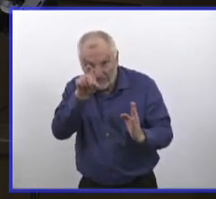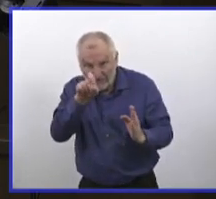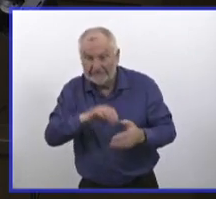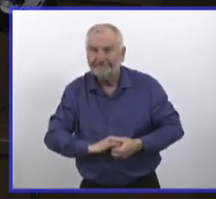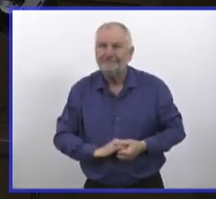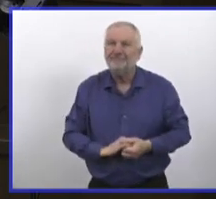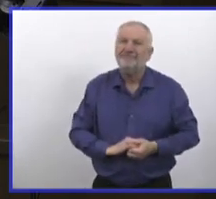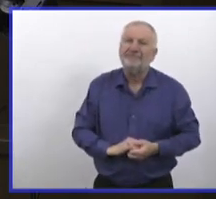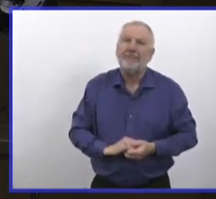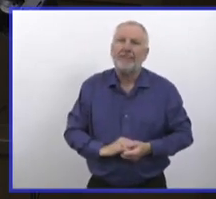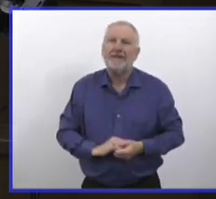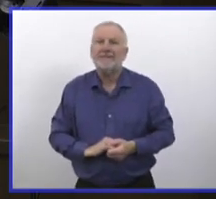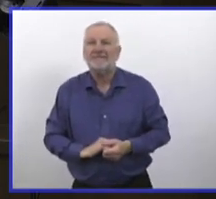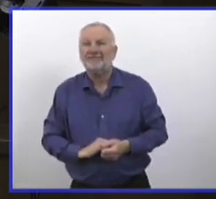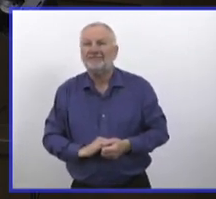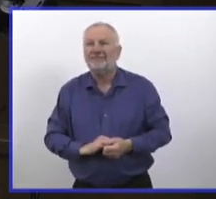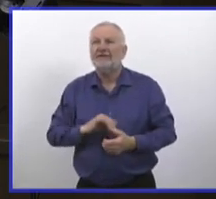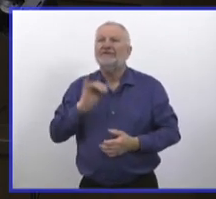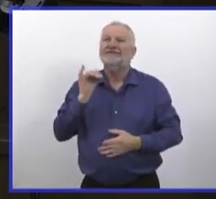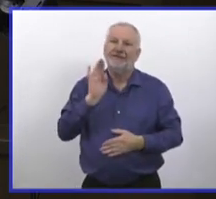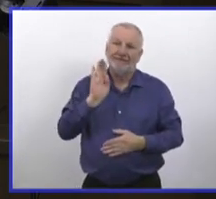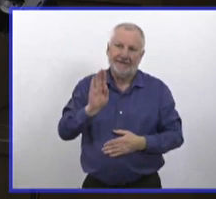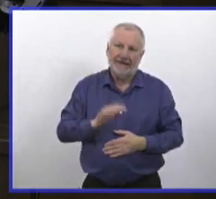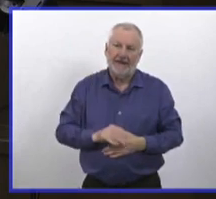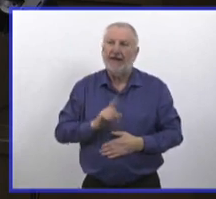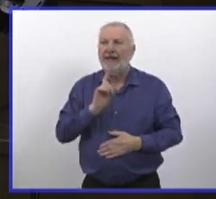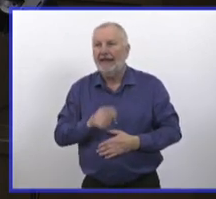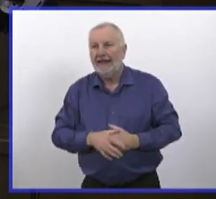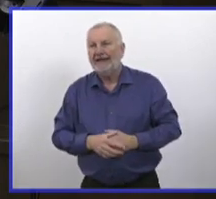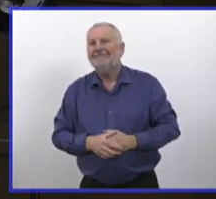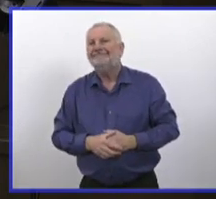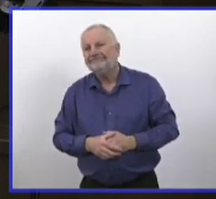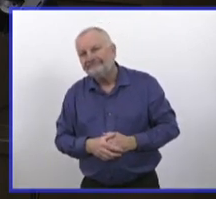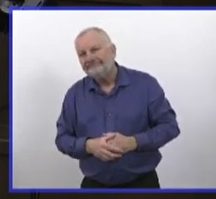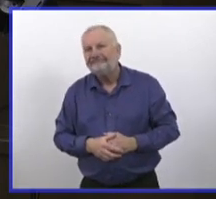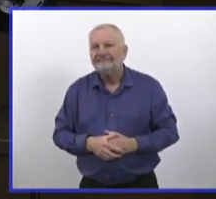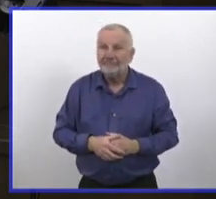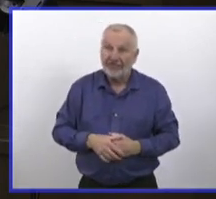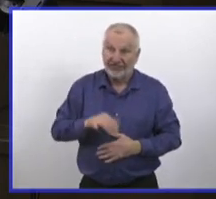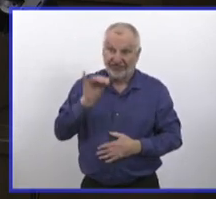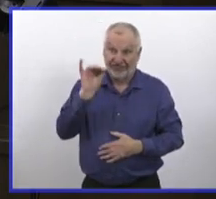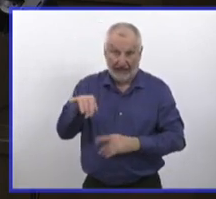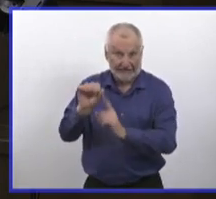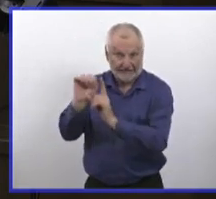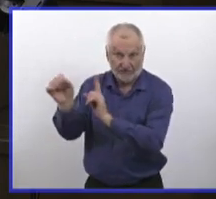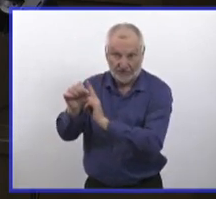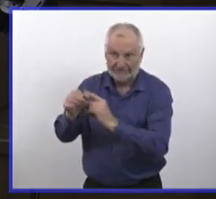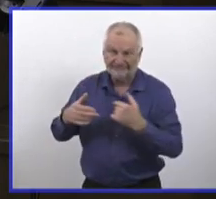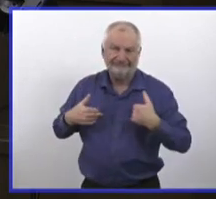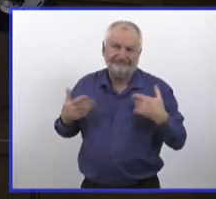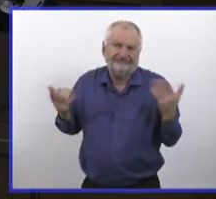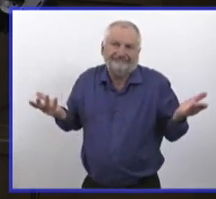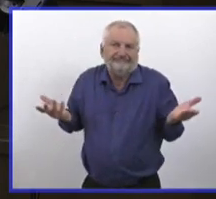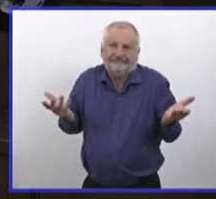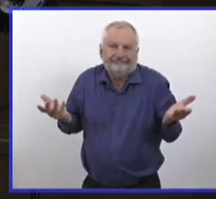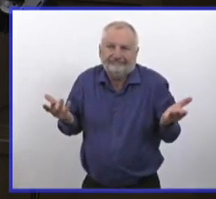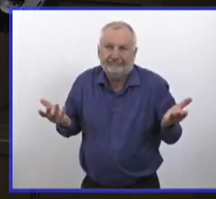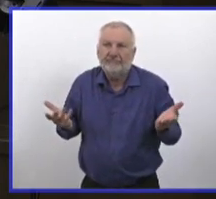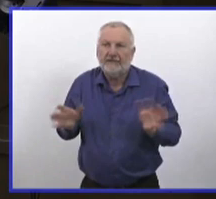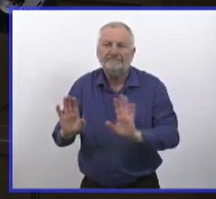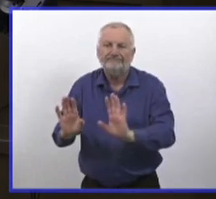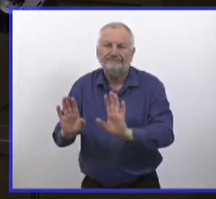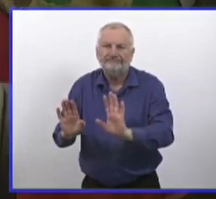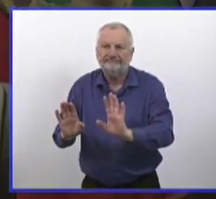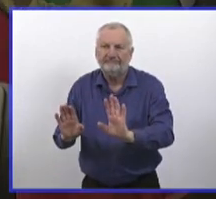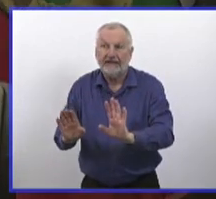I can't speak to that particular case. We do now allow people to book for